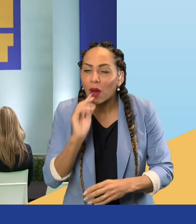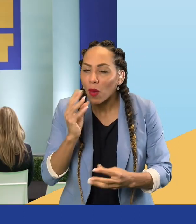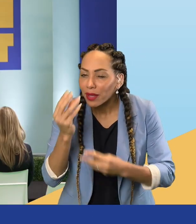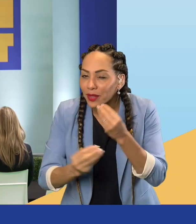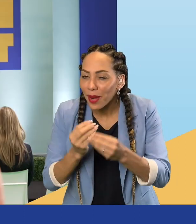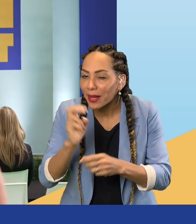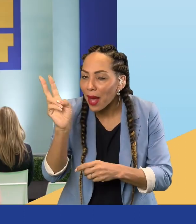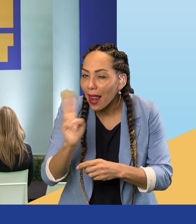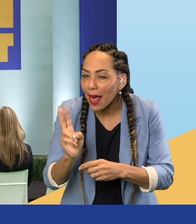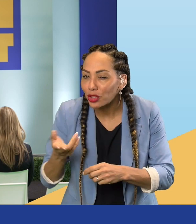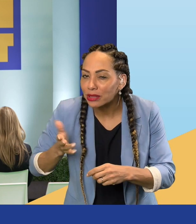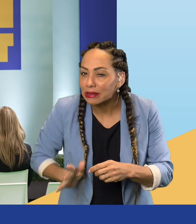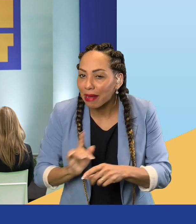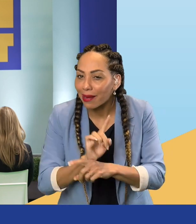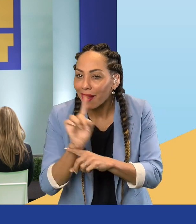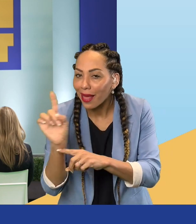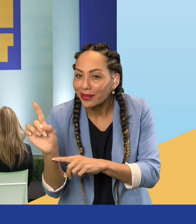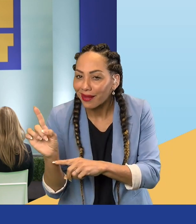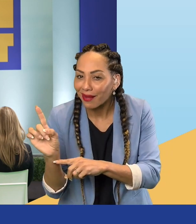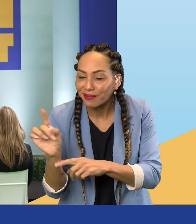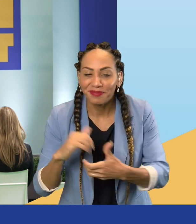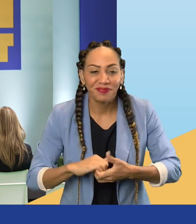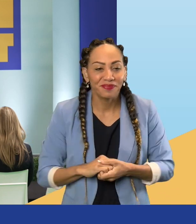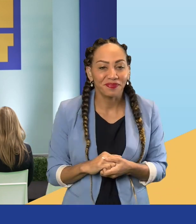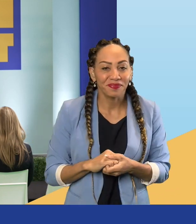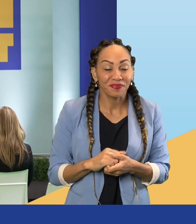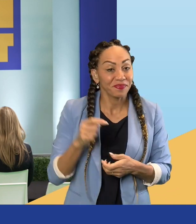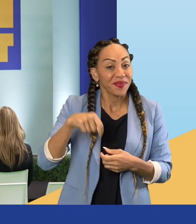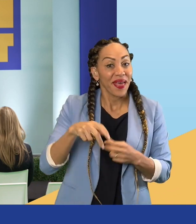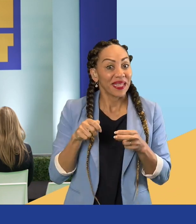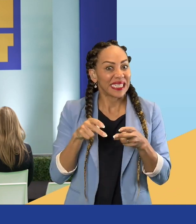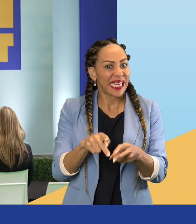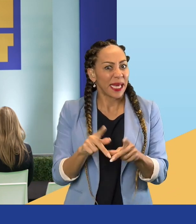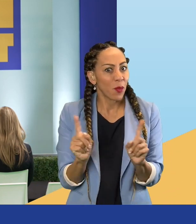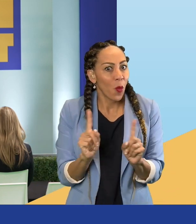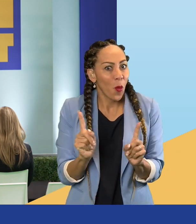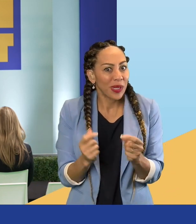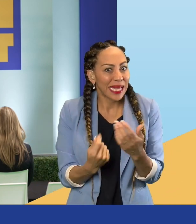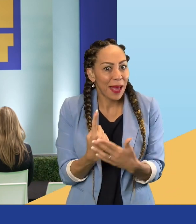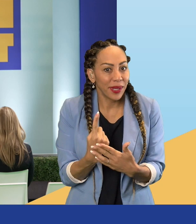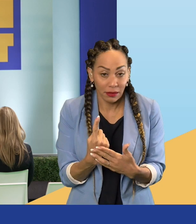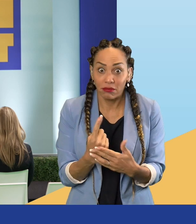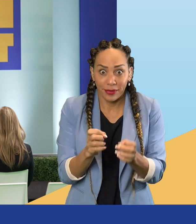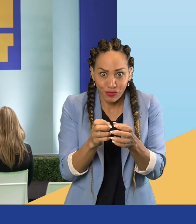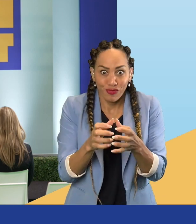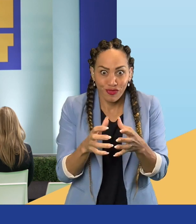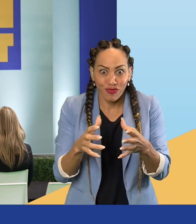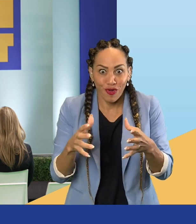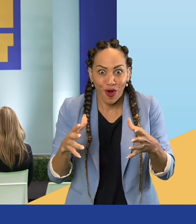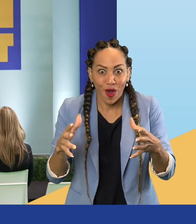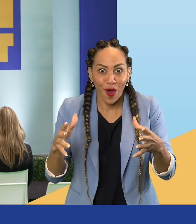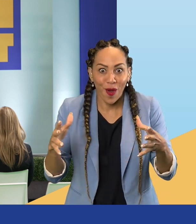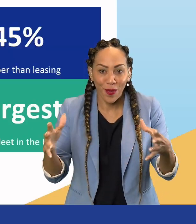later. So the Motability scheme, what's going on? Well, the scheme is growing. Fantastic news. I've worked here for about